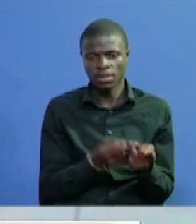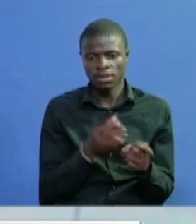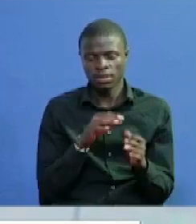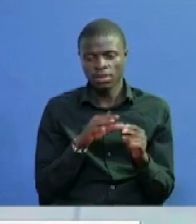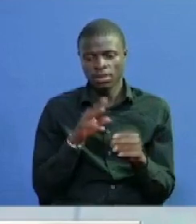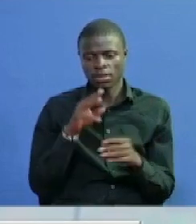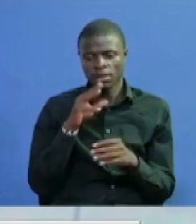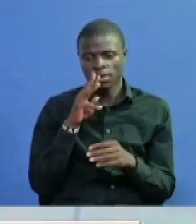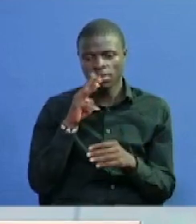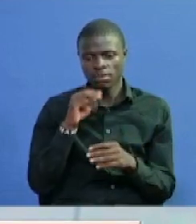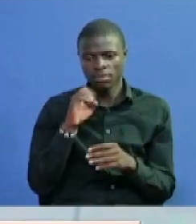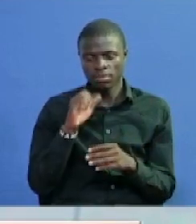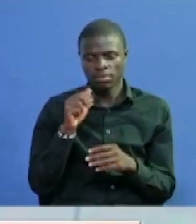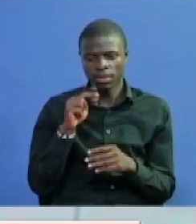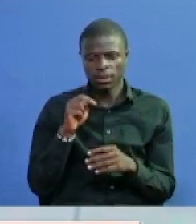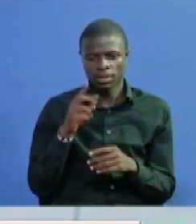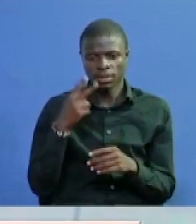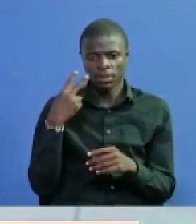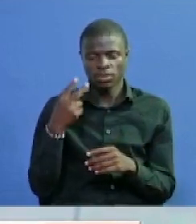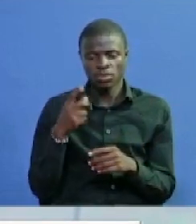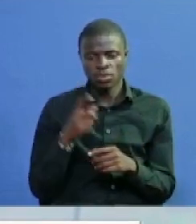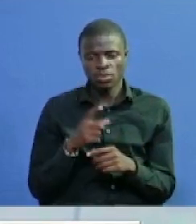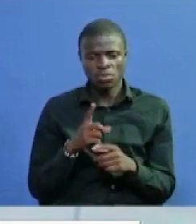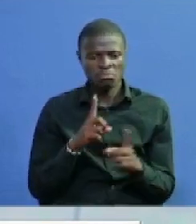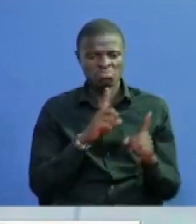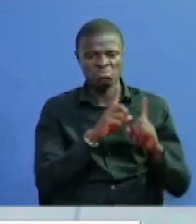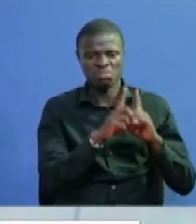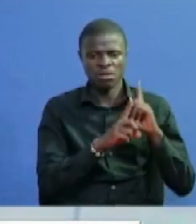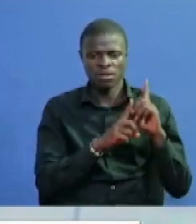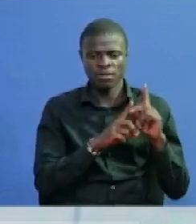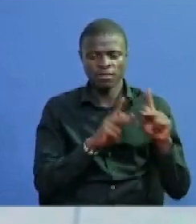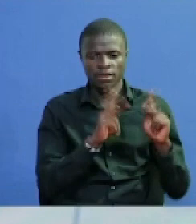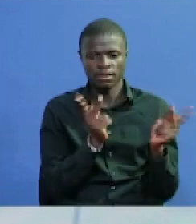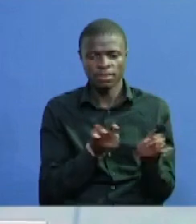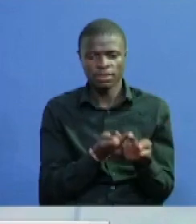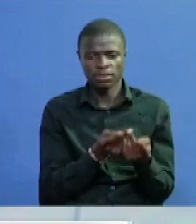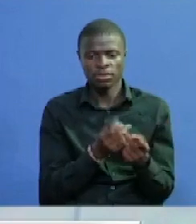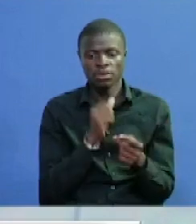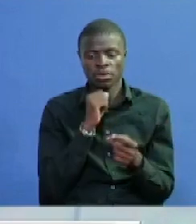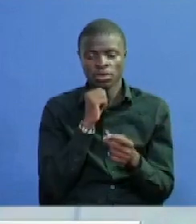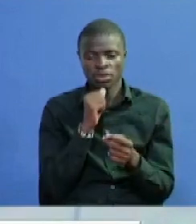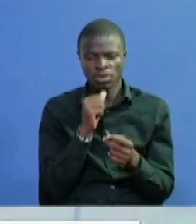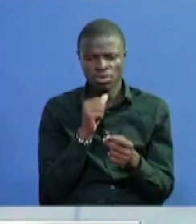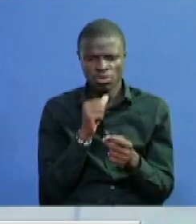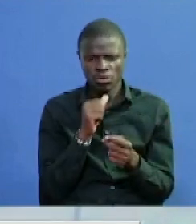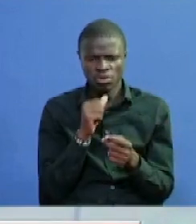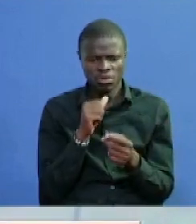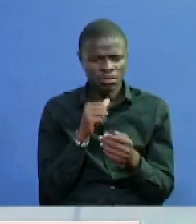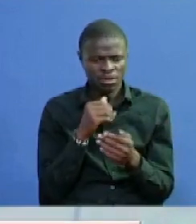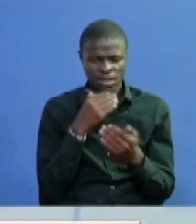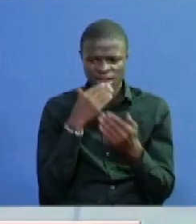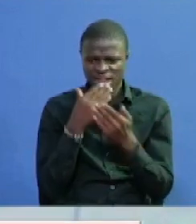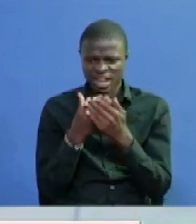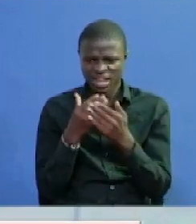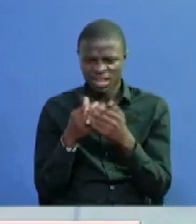2 different parties that are not agreeing on things, that do not